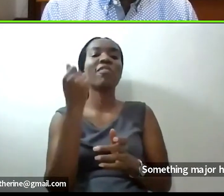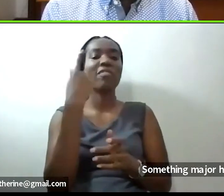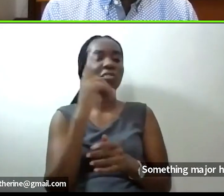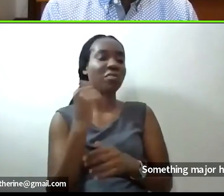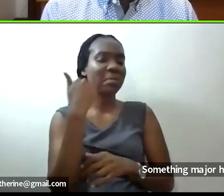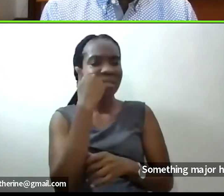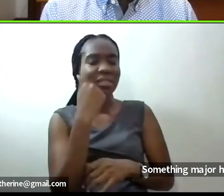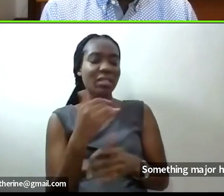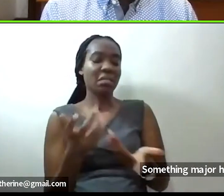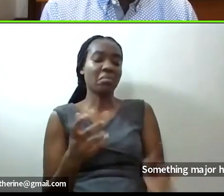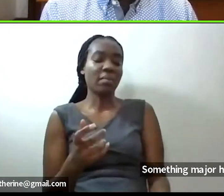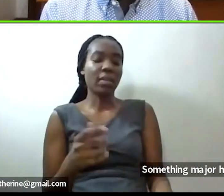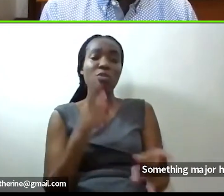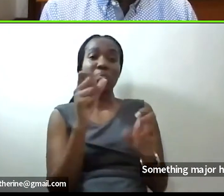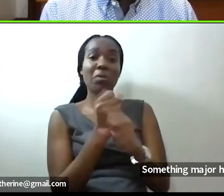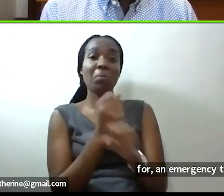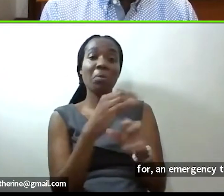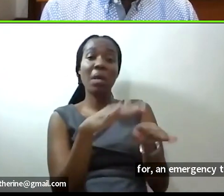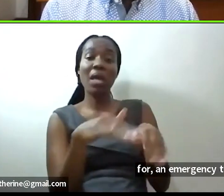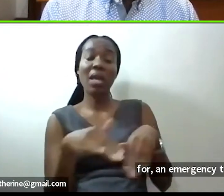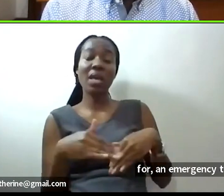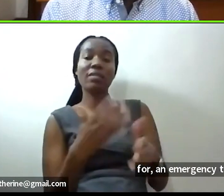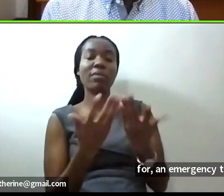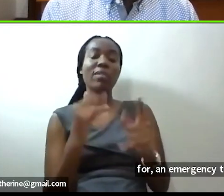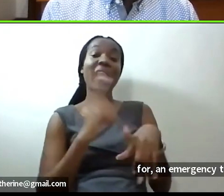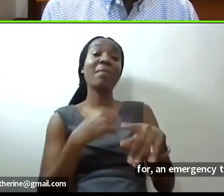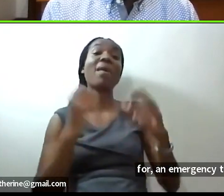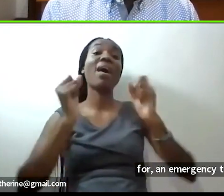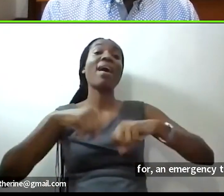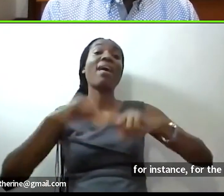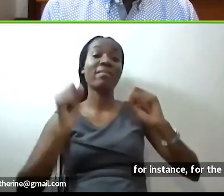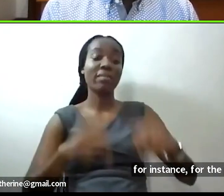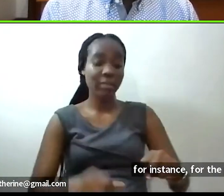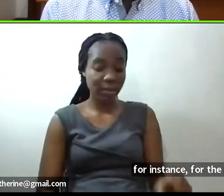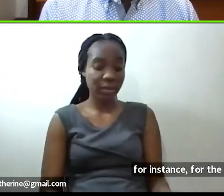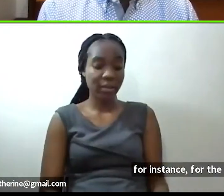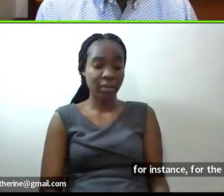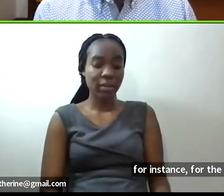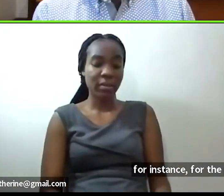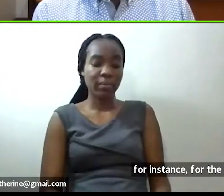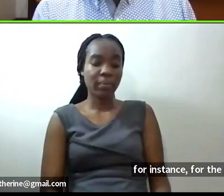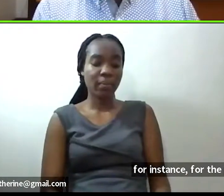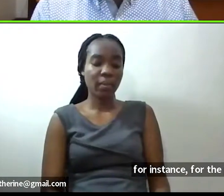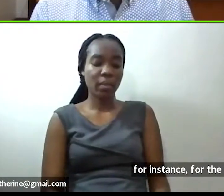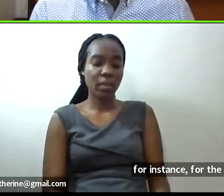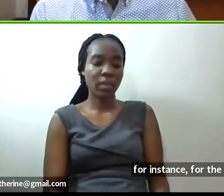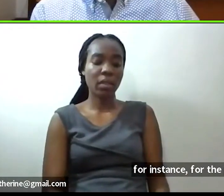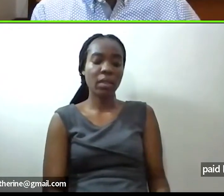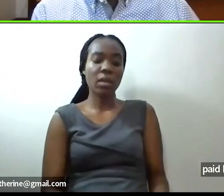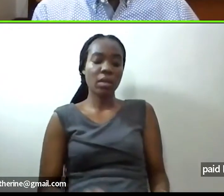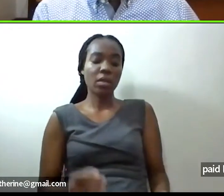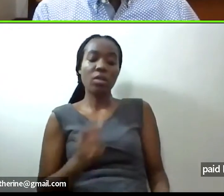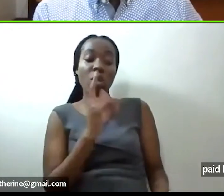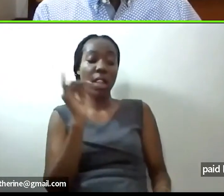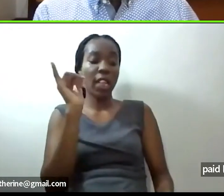for the period to get back your Treasury bill paid back to you. This one, therefore, can be allowed